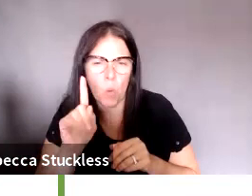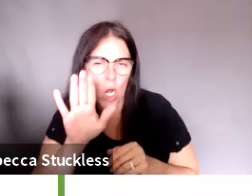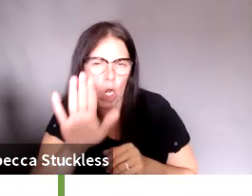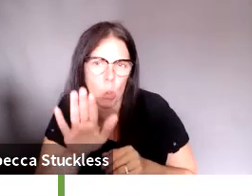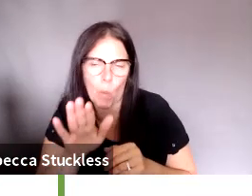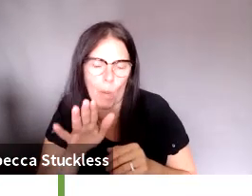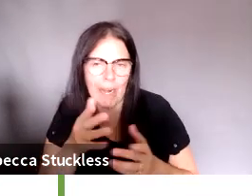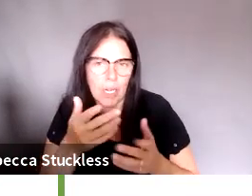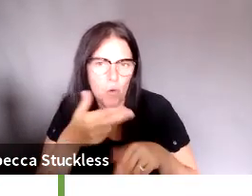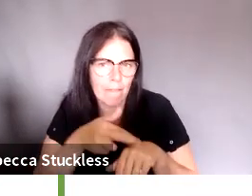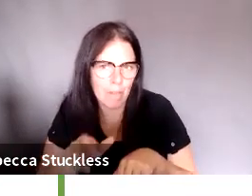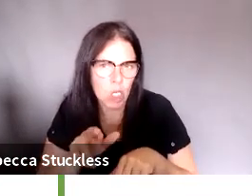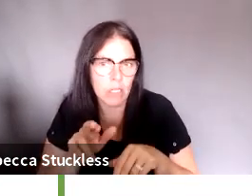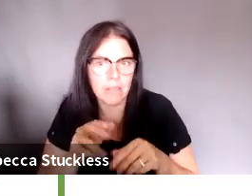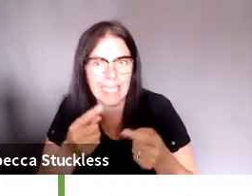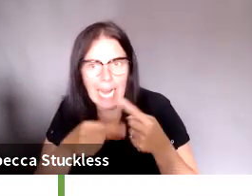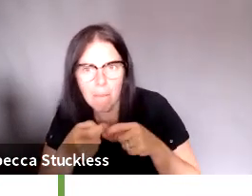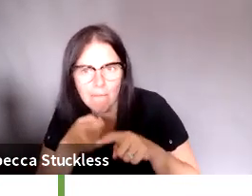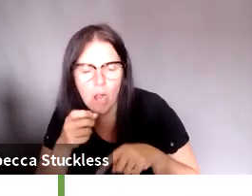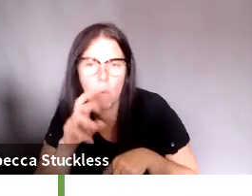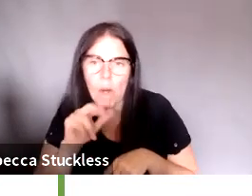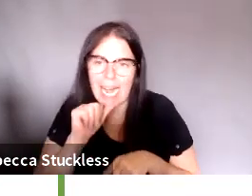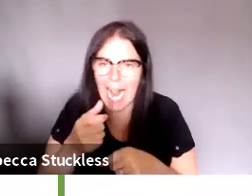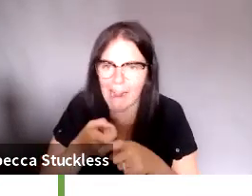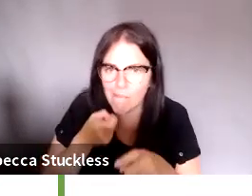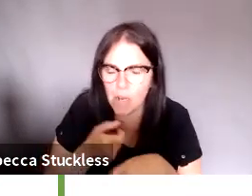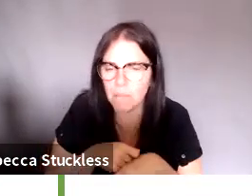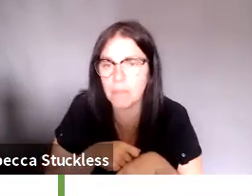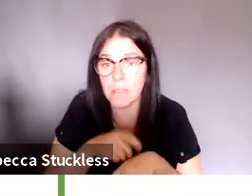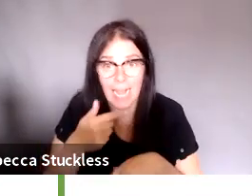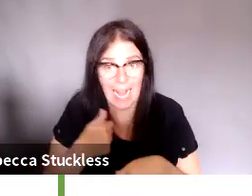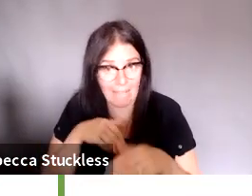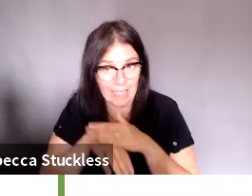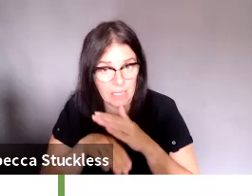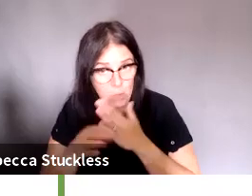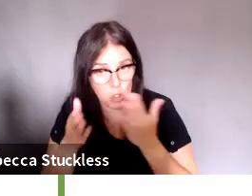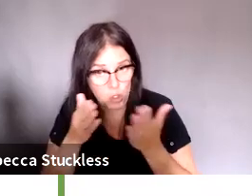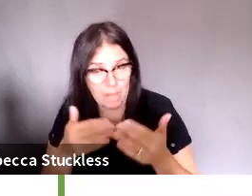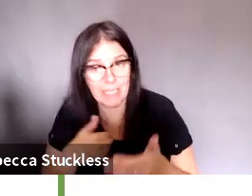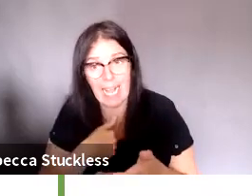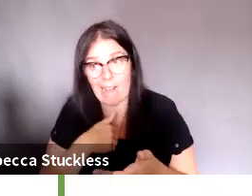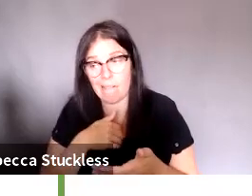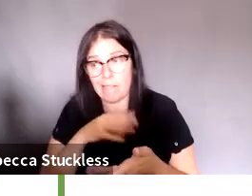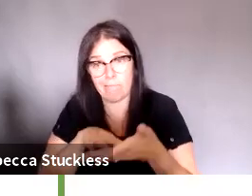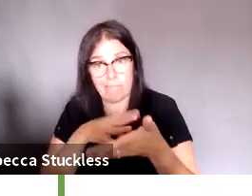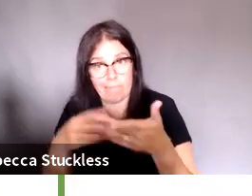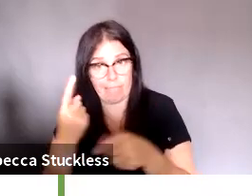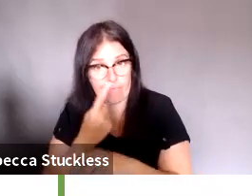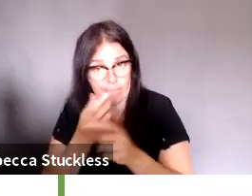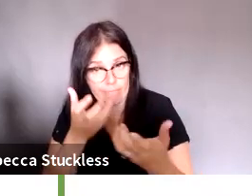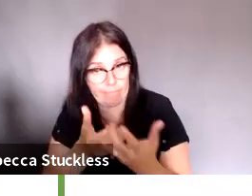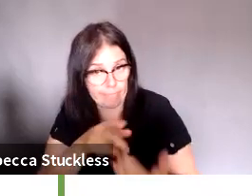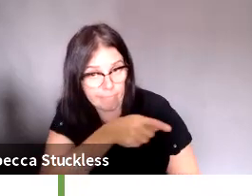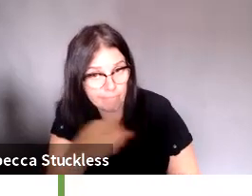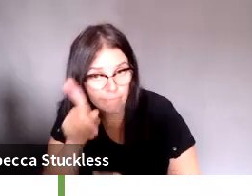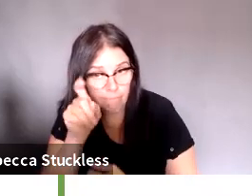are, where your referrals are or are not coming from. Do you have accessible services and hours for people? Would there be any